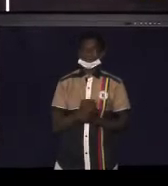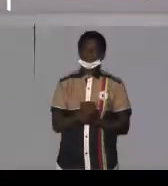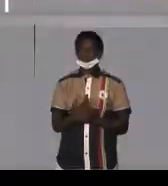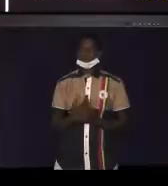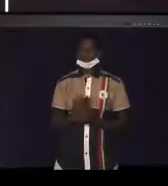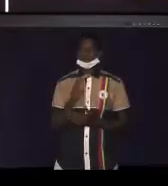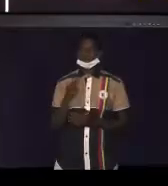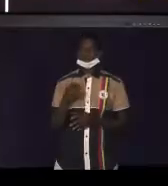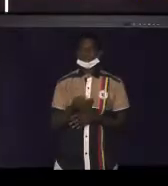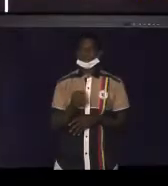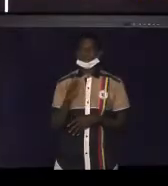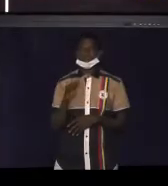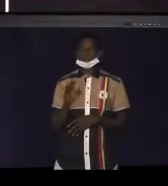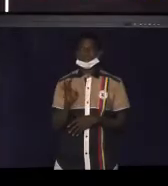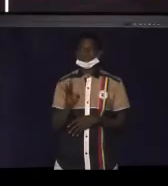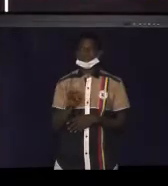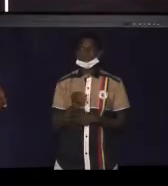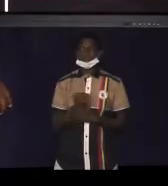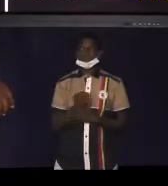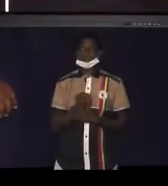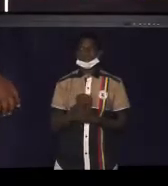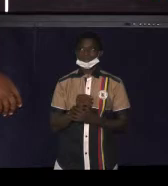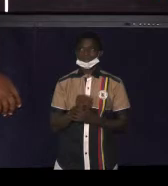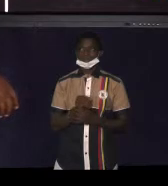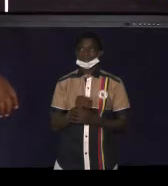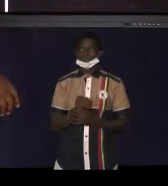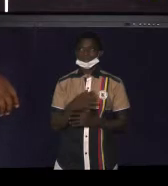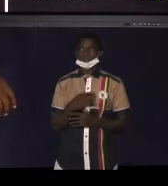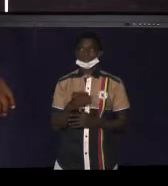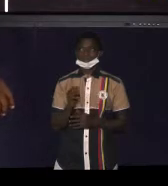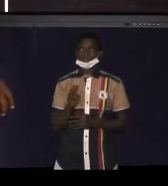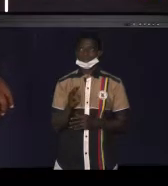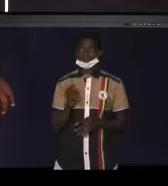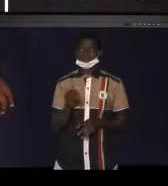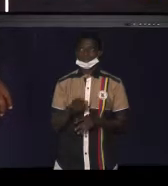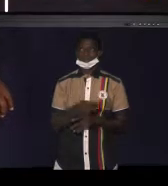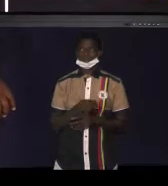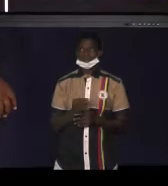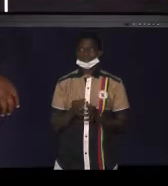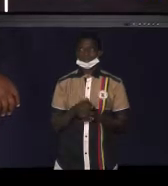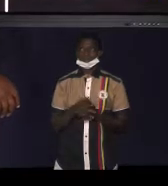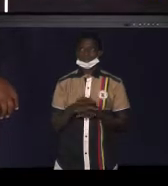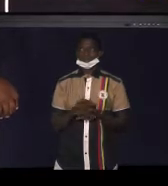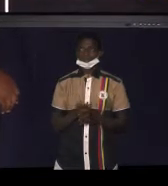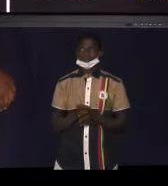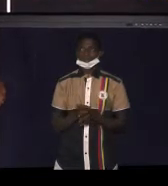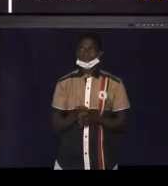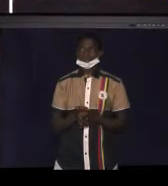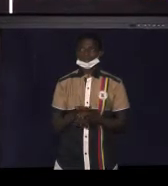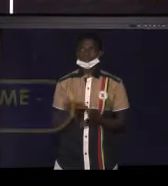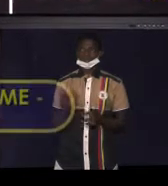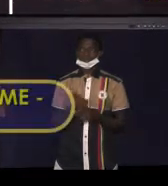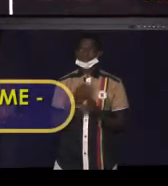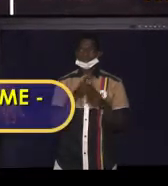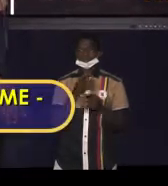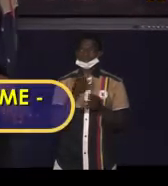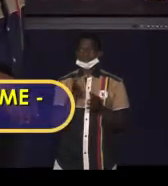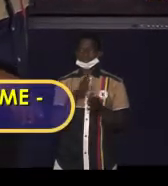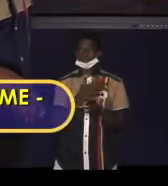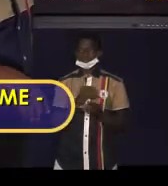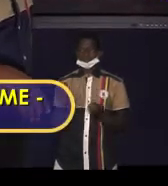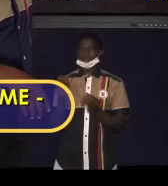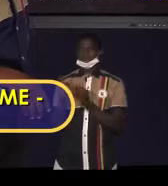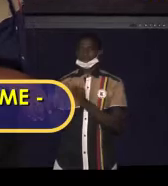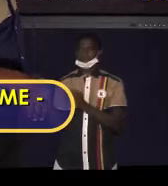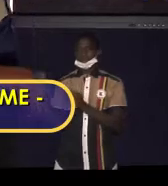together. 4 times 15 is 60, and here you still have 4 times 15 and then a 0. So you just get your answer here and then